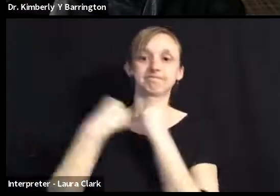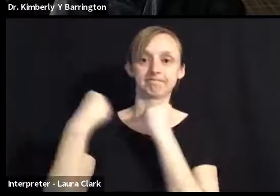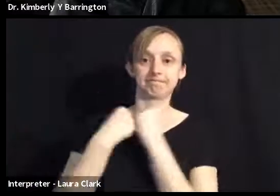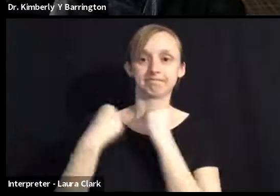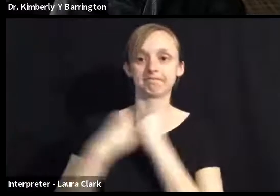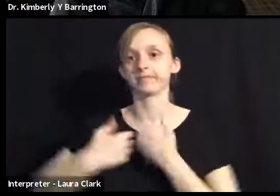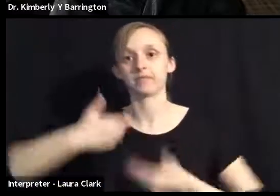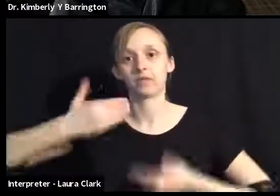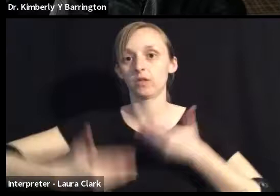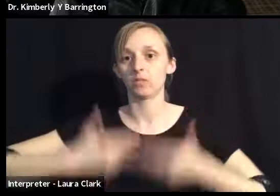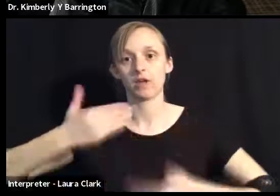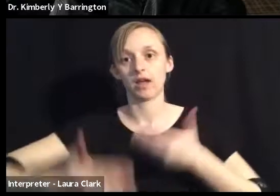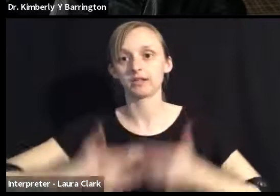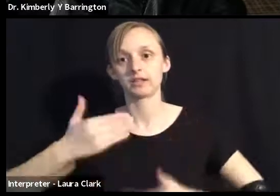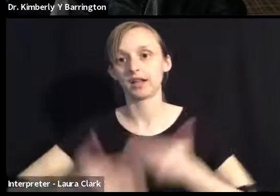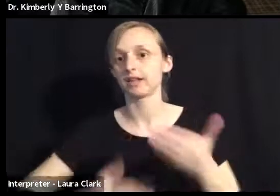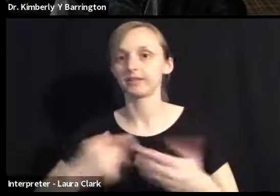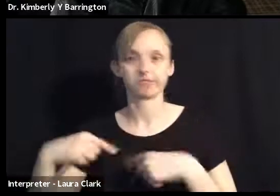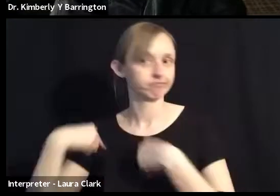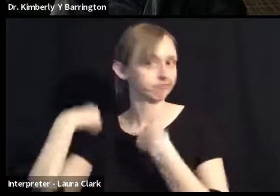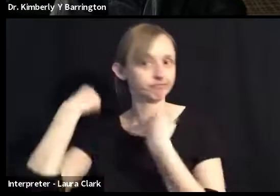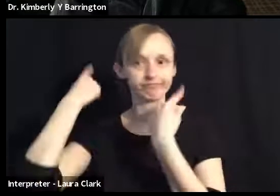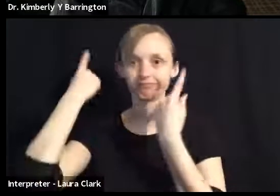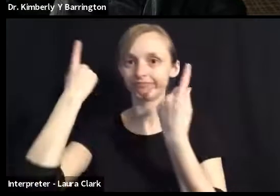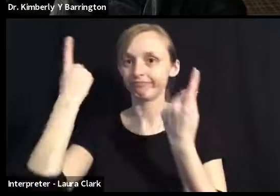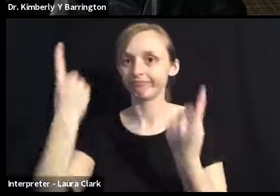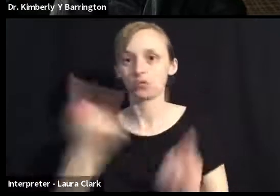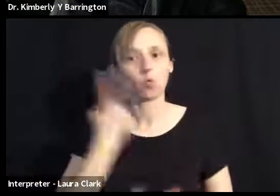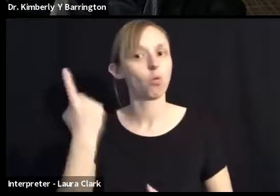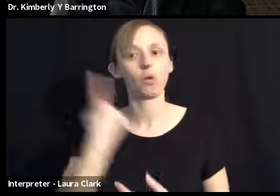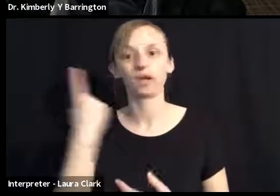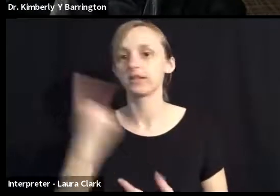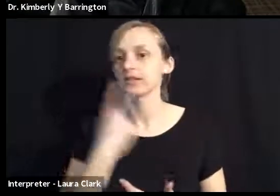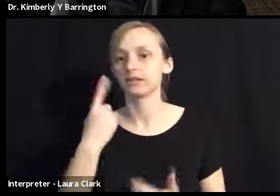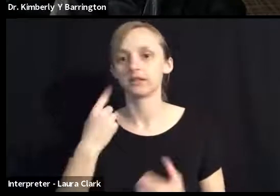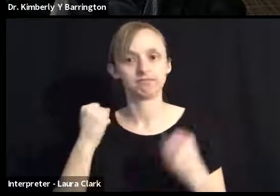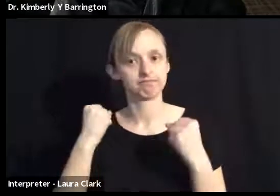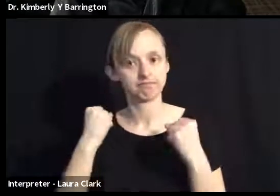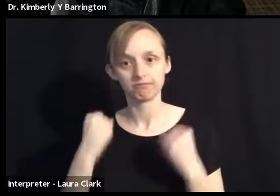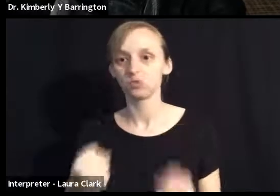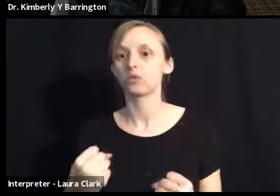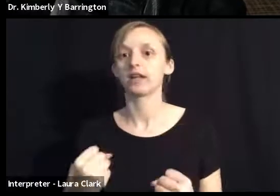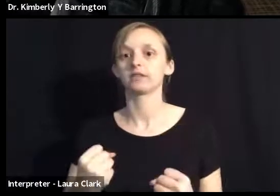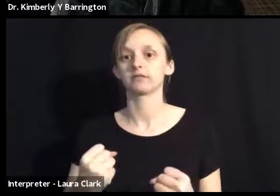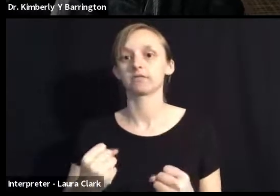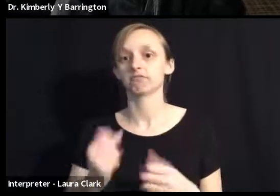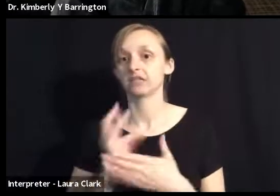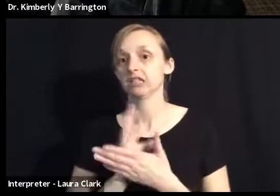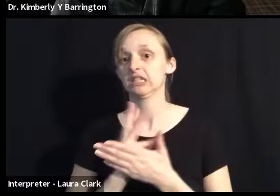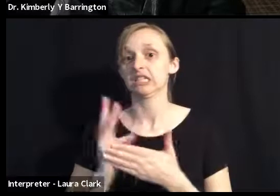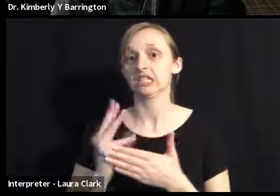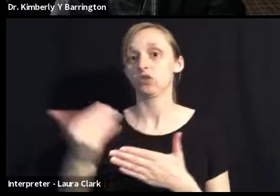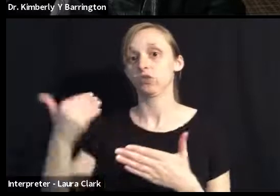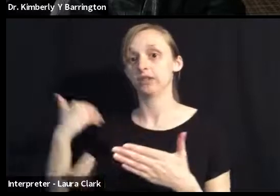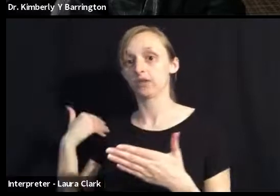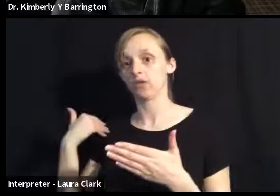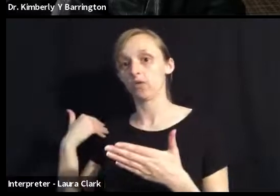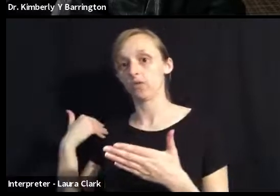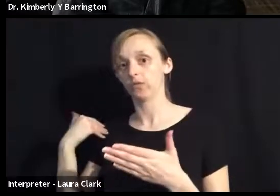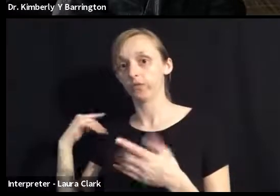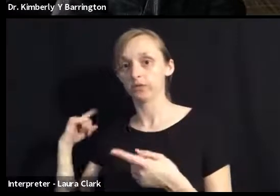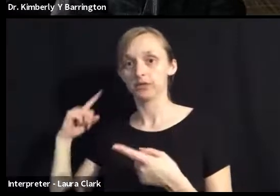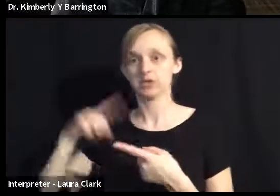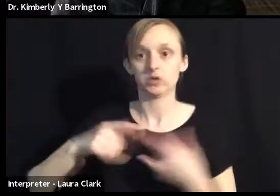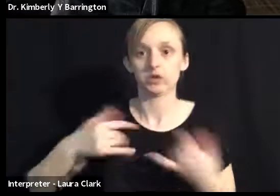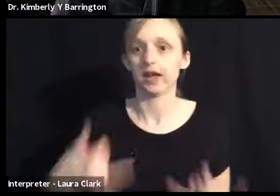an ongoing testimony that I believe that from 6 weeks to now, that it will be a full